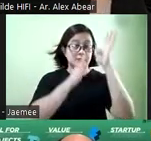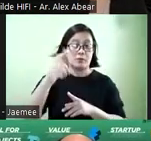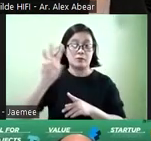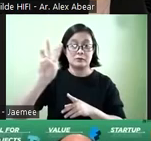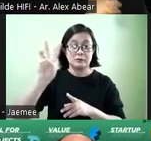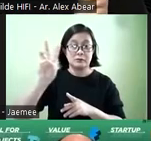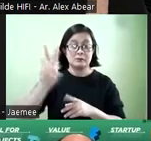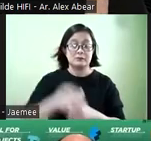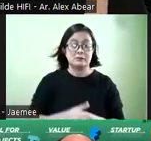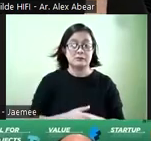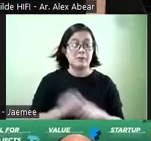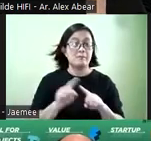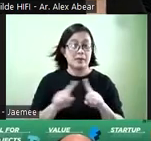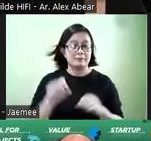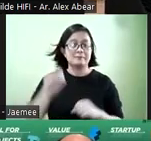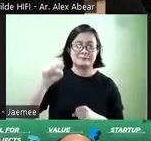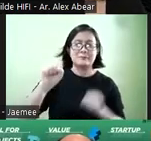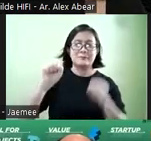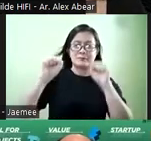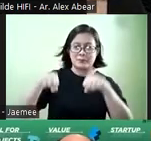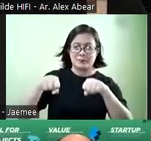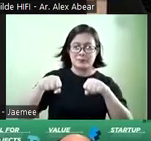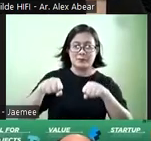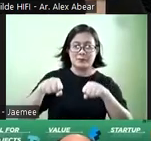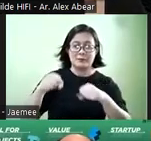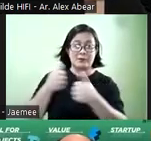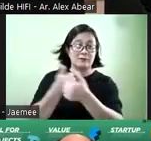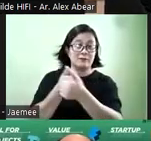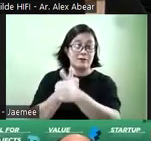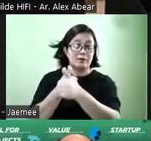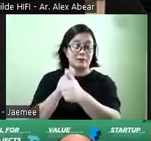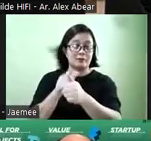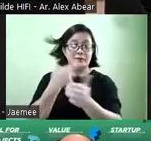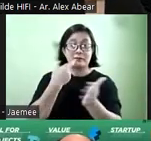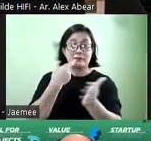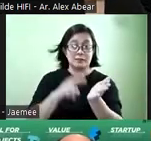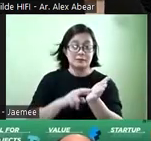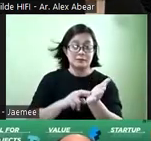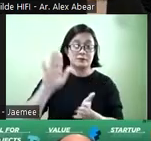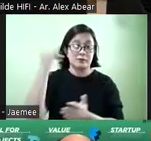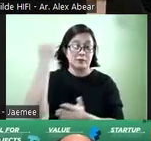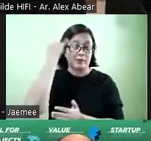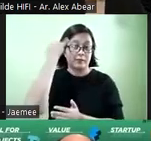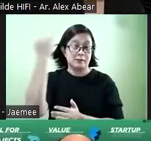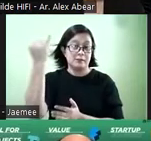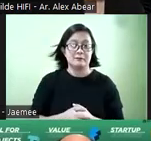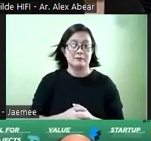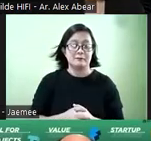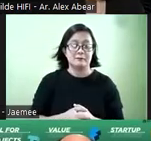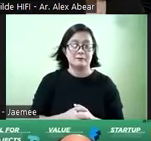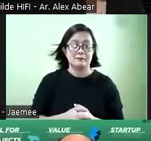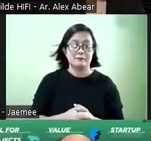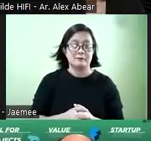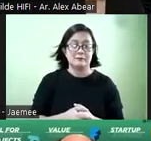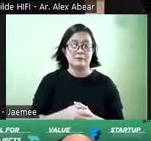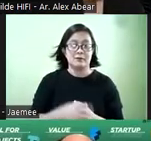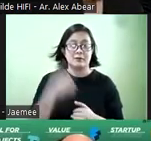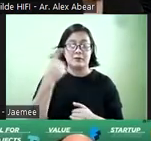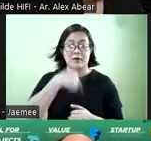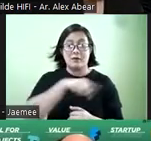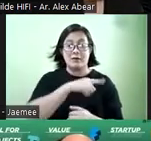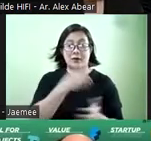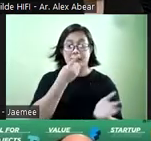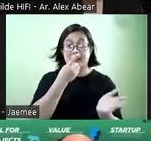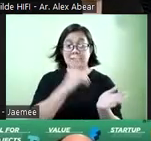6th. No? But yes, you can still follow and register your ideas in our database. Actually,